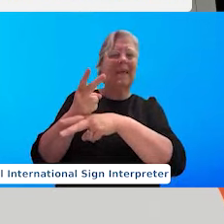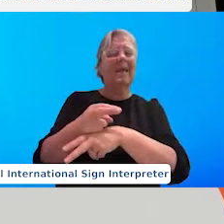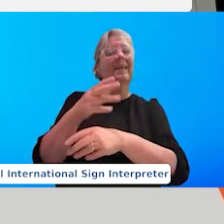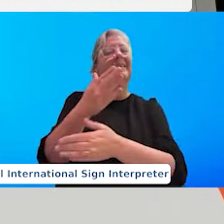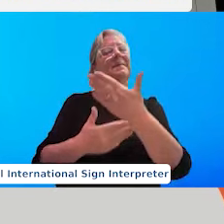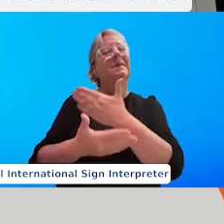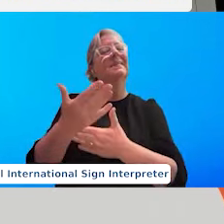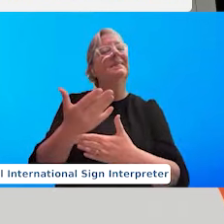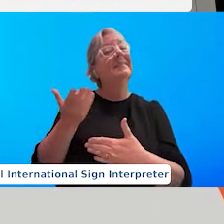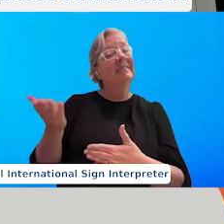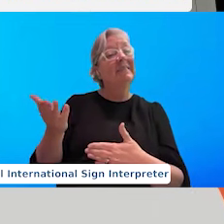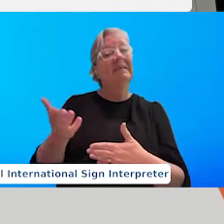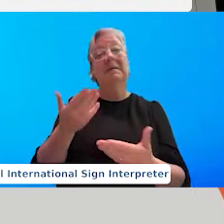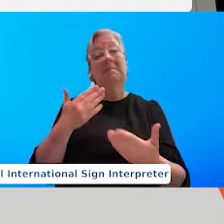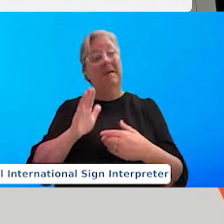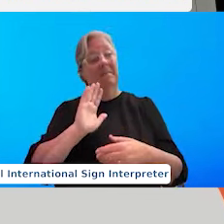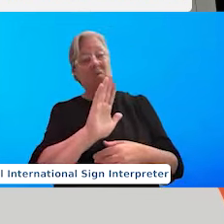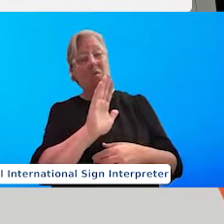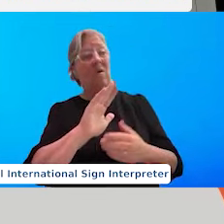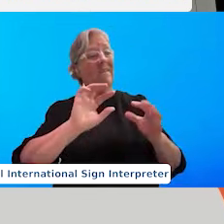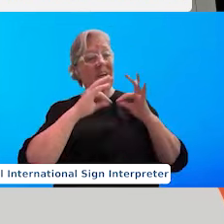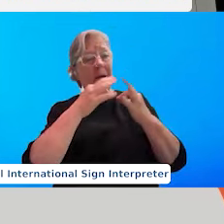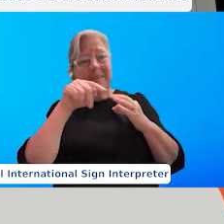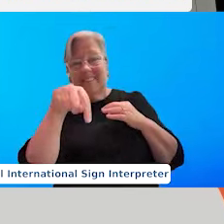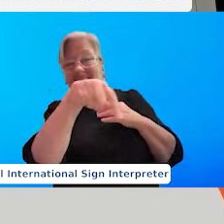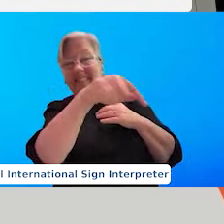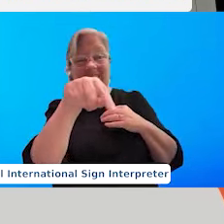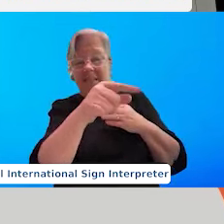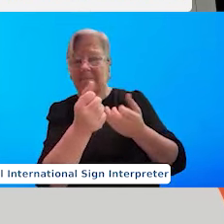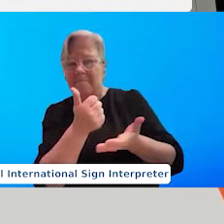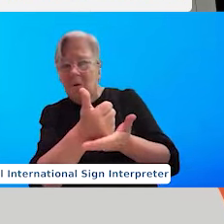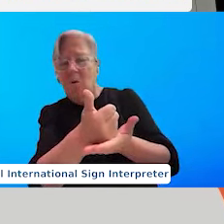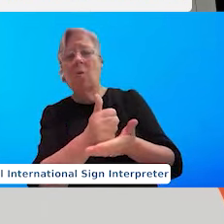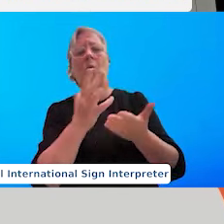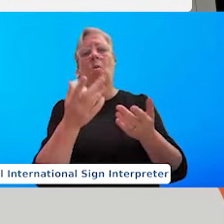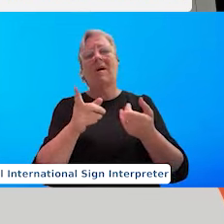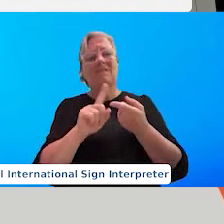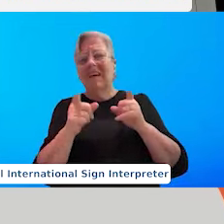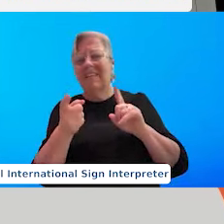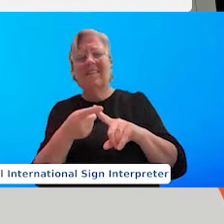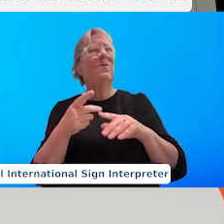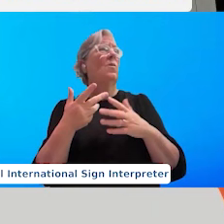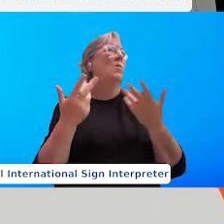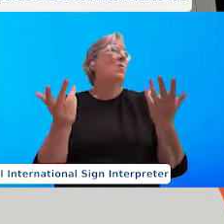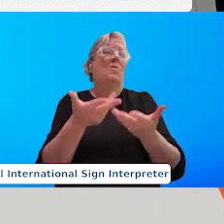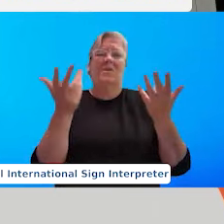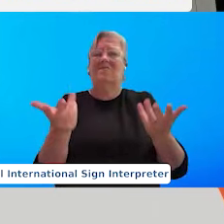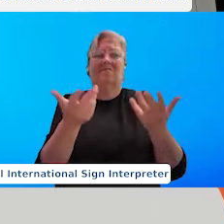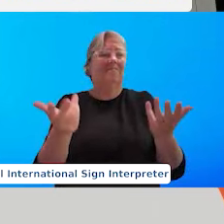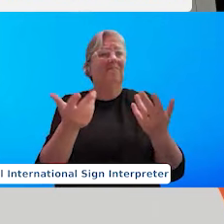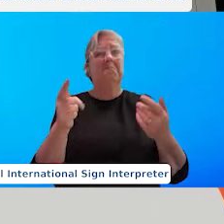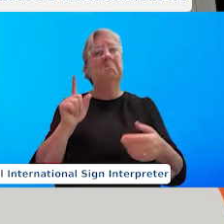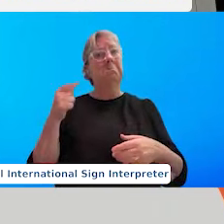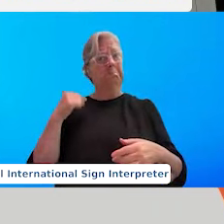support to the family who are ready. That of course they need to testify, they need to verify that they are